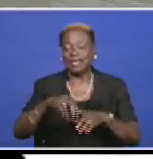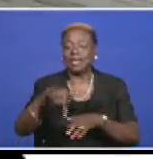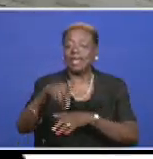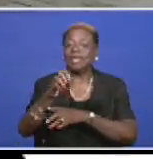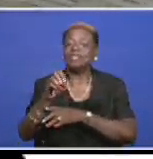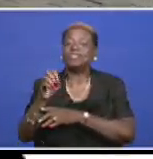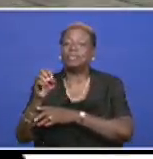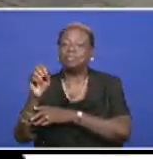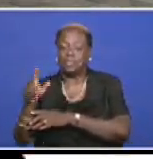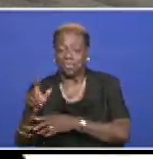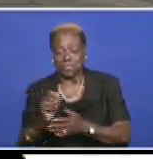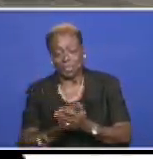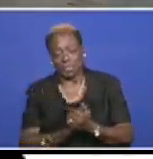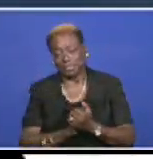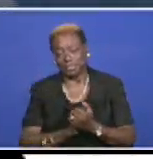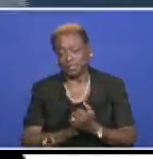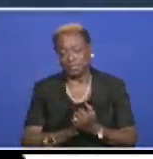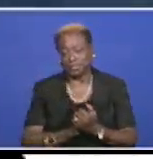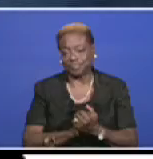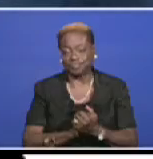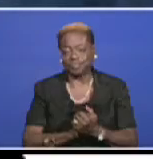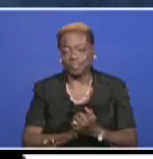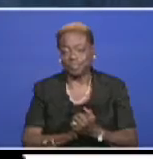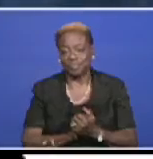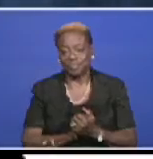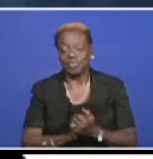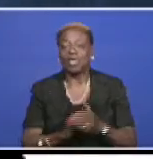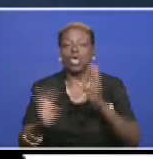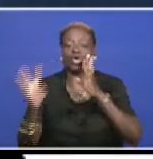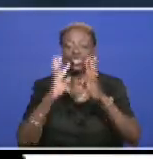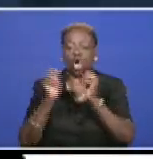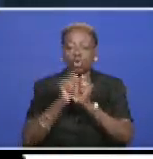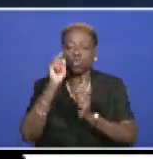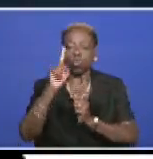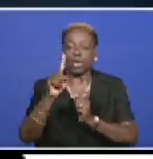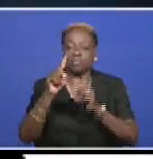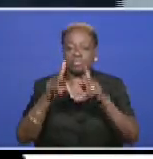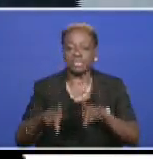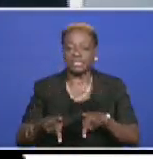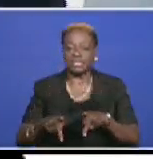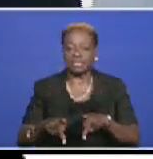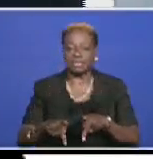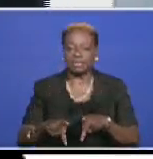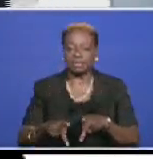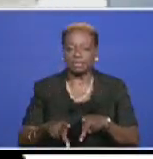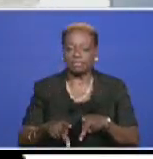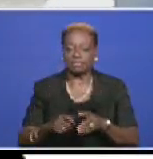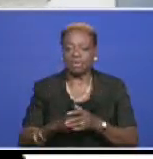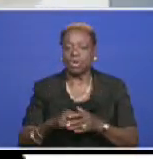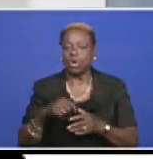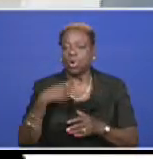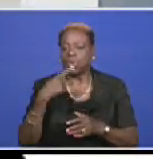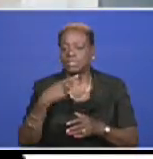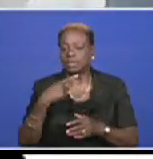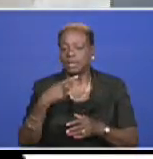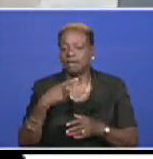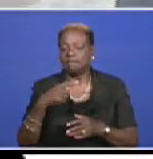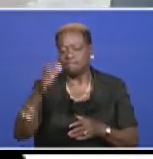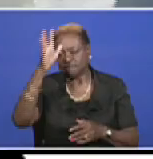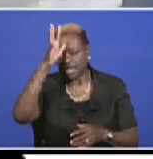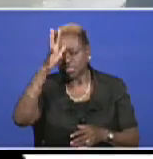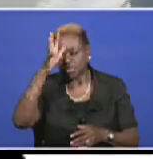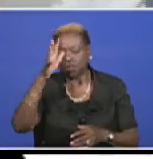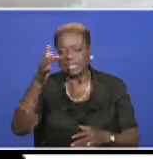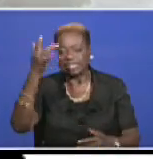That's how I dealt with it. We also spoke to one resident who expressed worry for her ailing father, saying the heat which comes